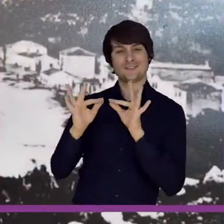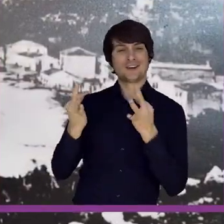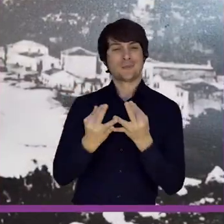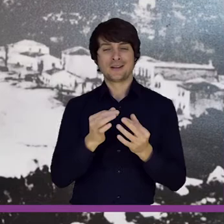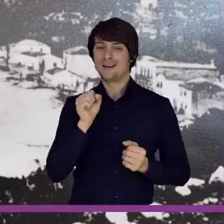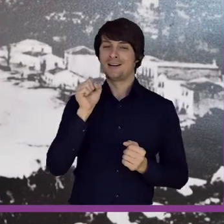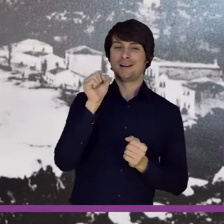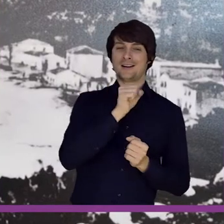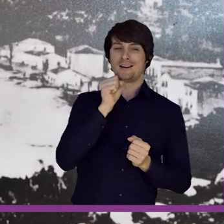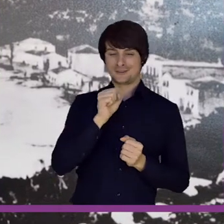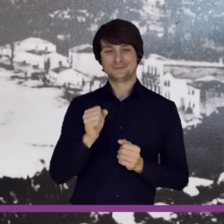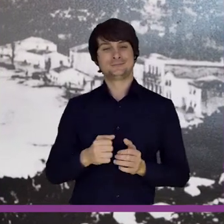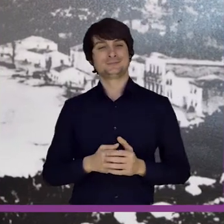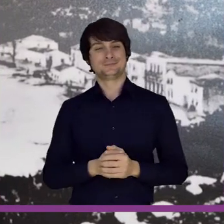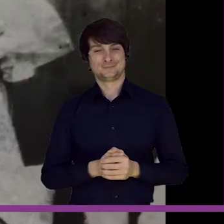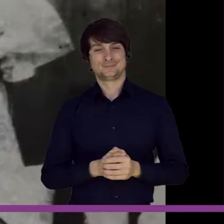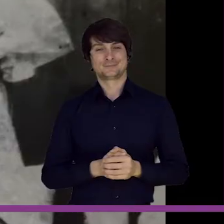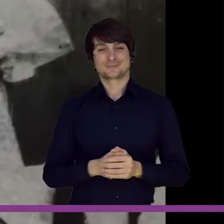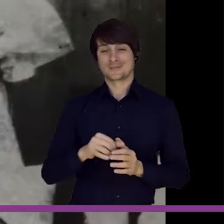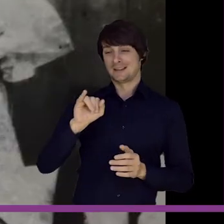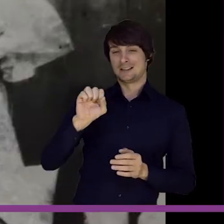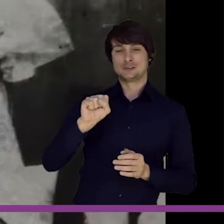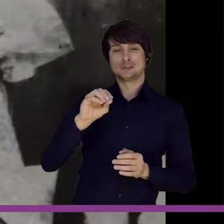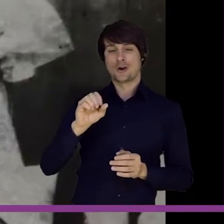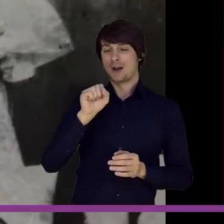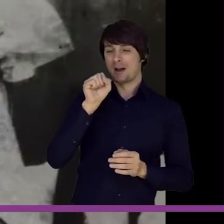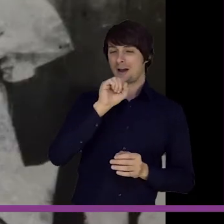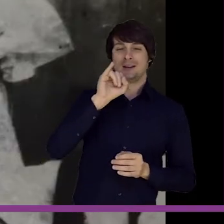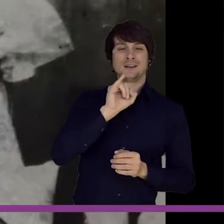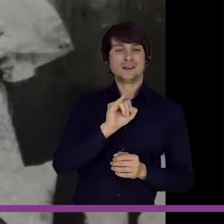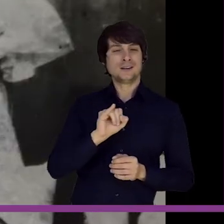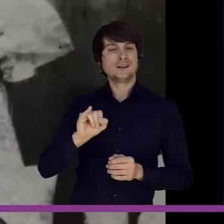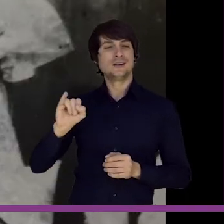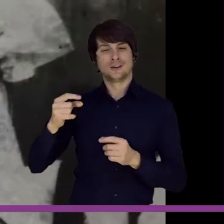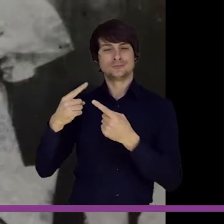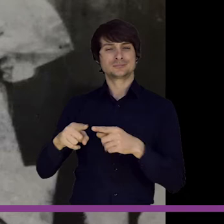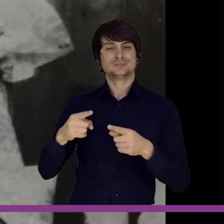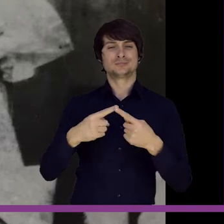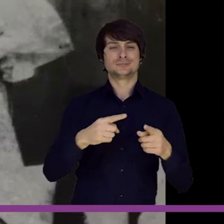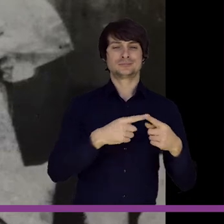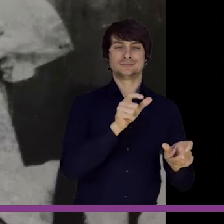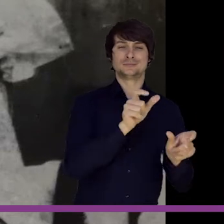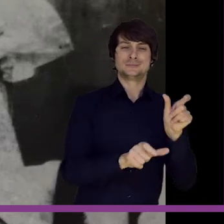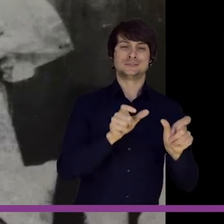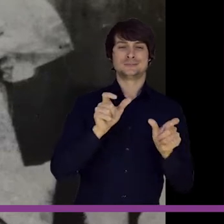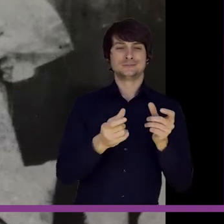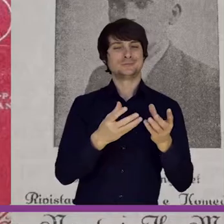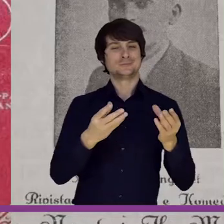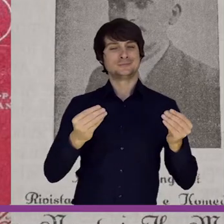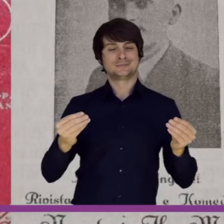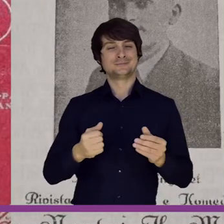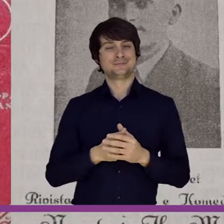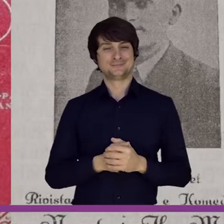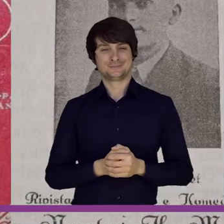Himara is initially portrayed by Neco Muka and Koco Zakali. The first records were recorded in Paris